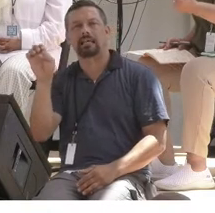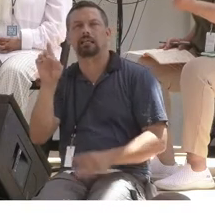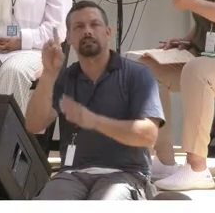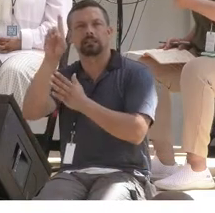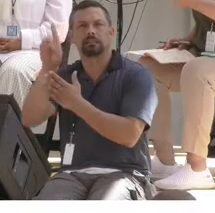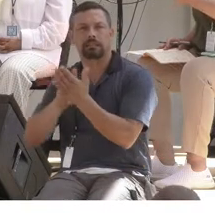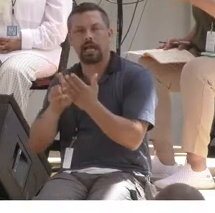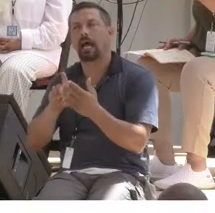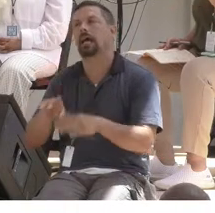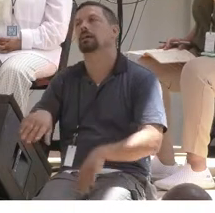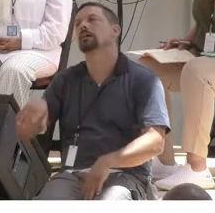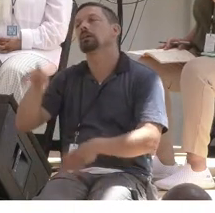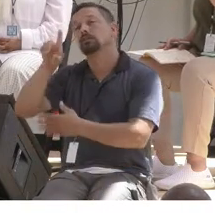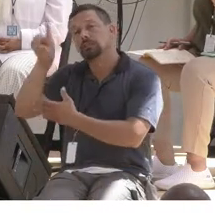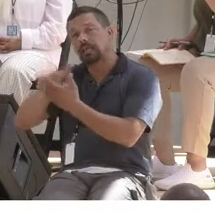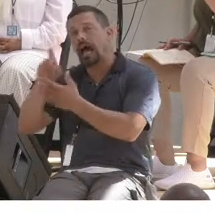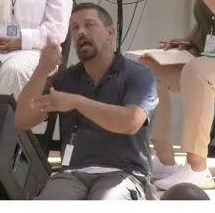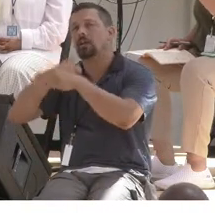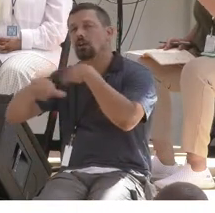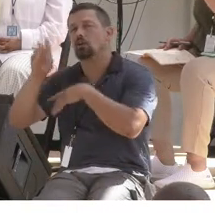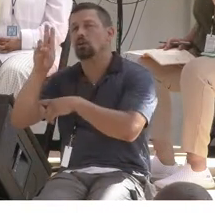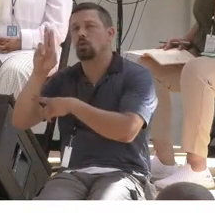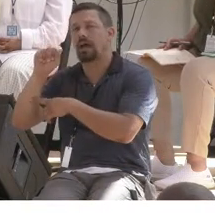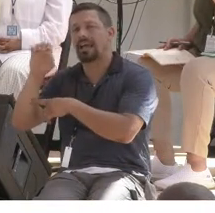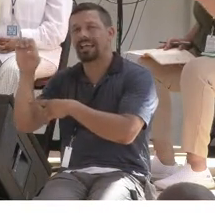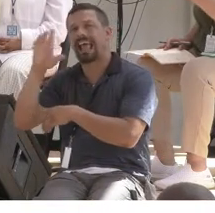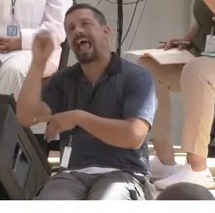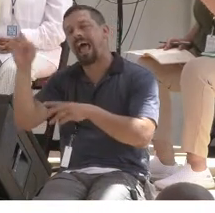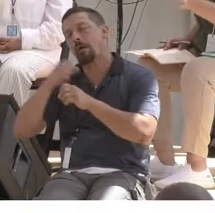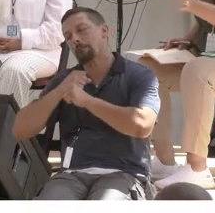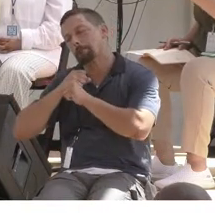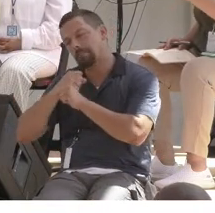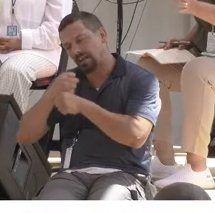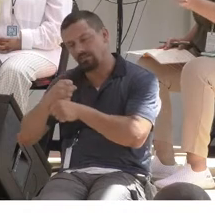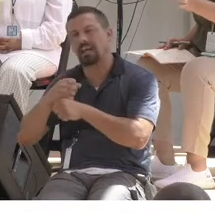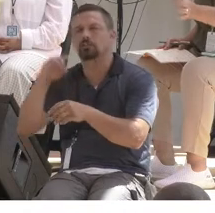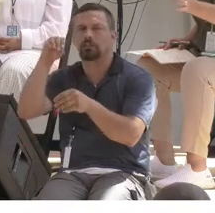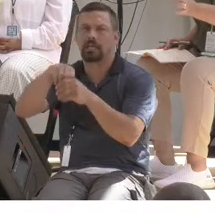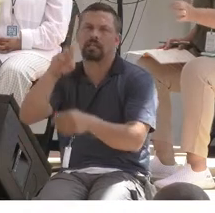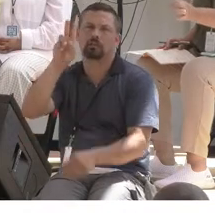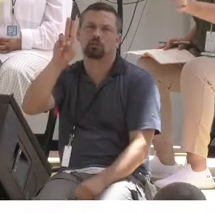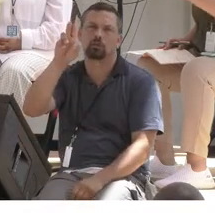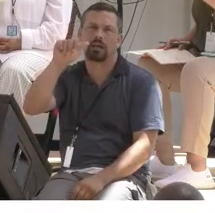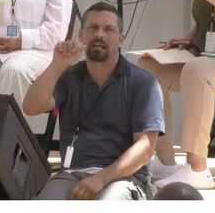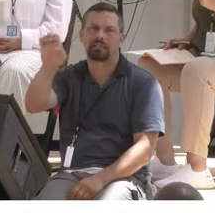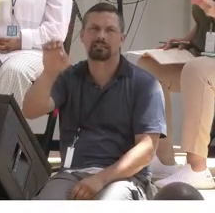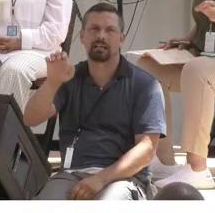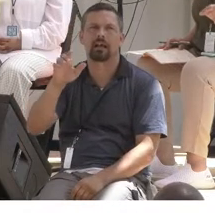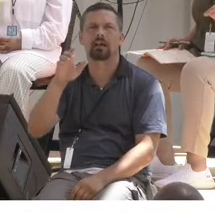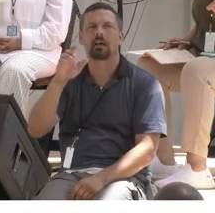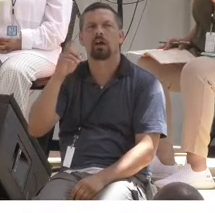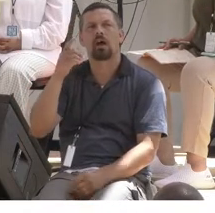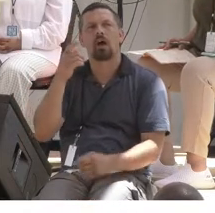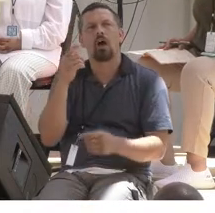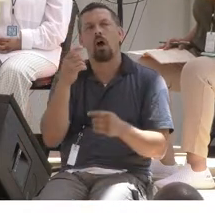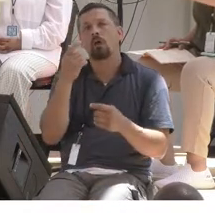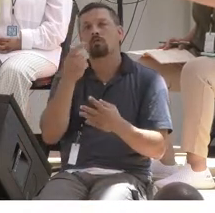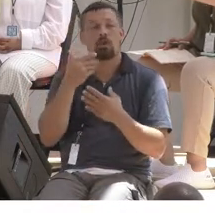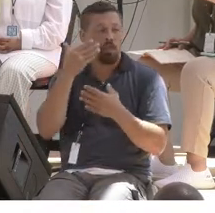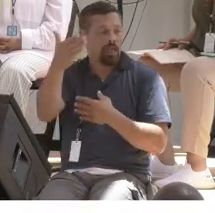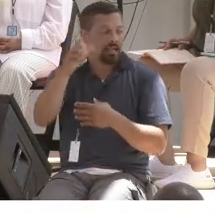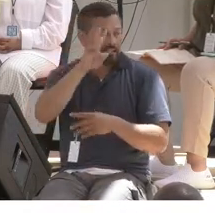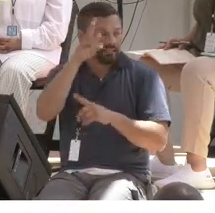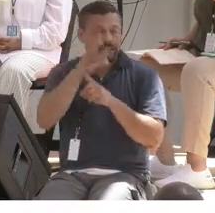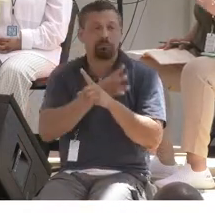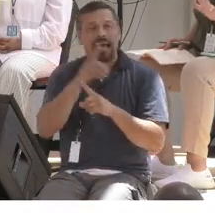designed in the UAE, and most importantly, manufactured in the UAE. And over the following 6 months,